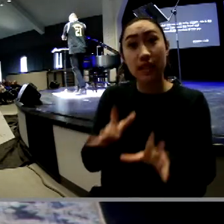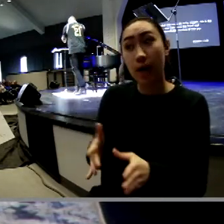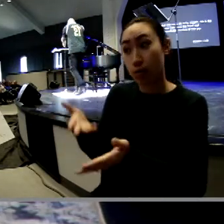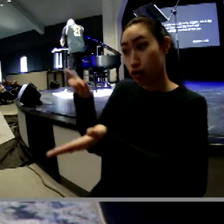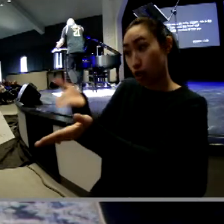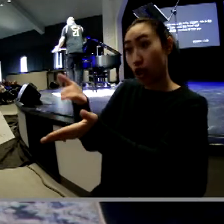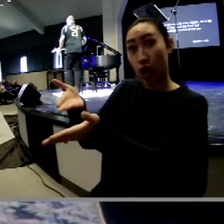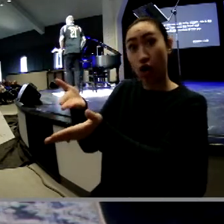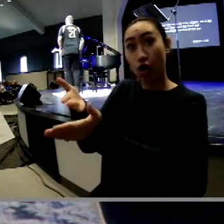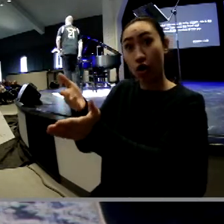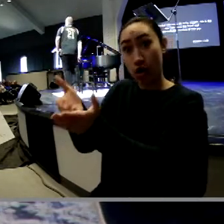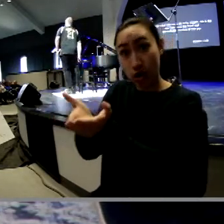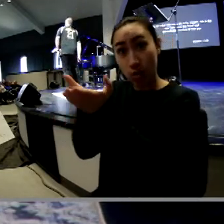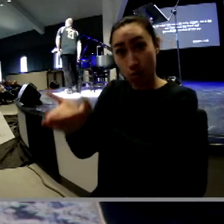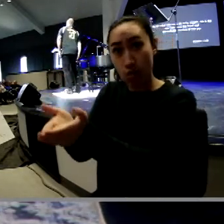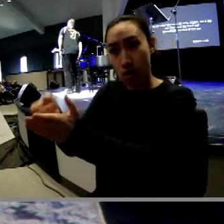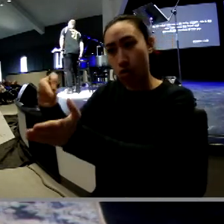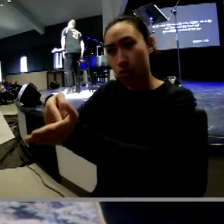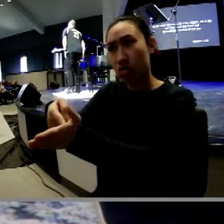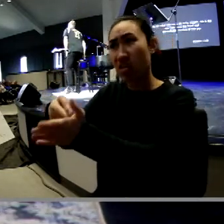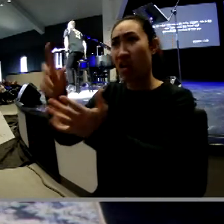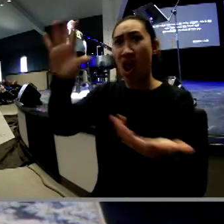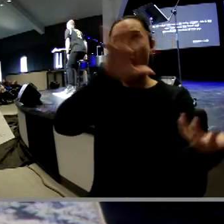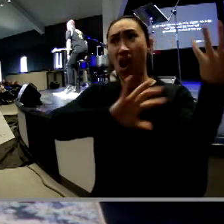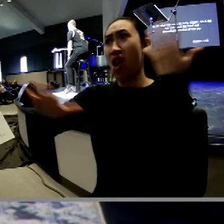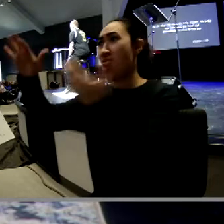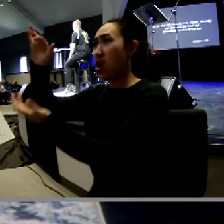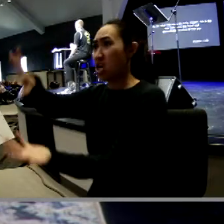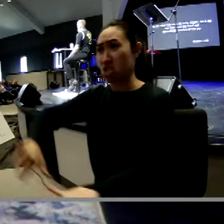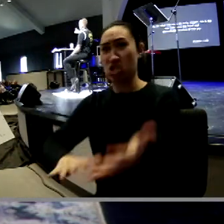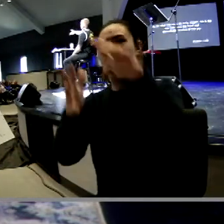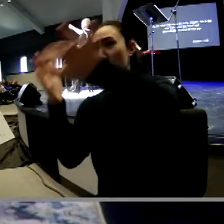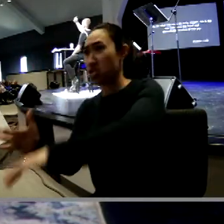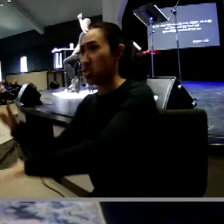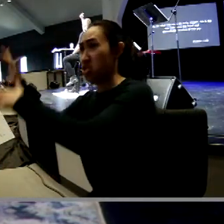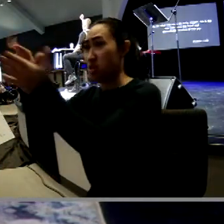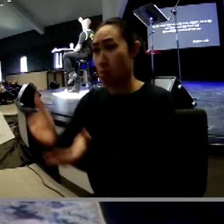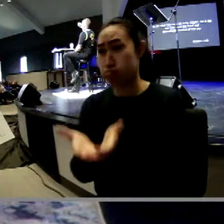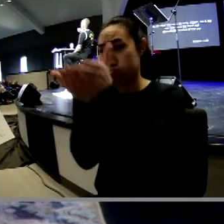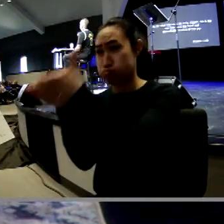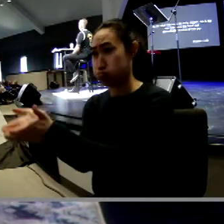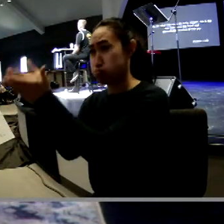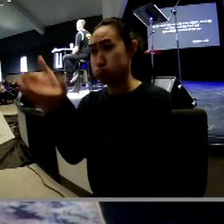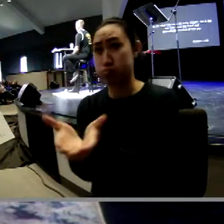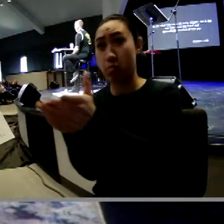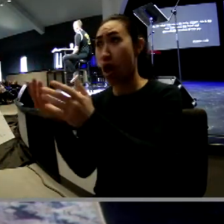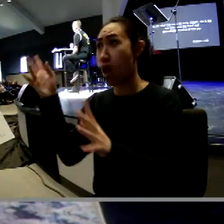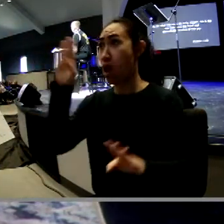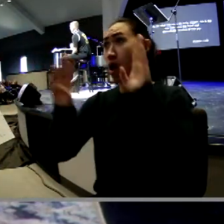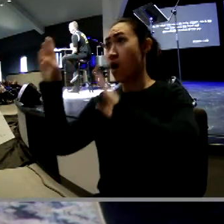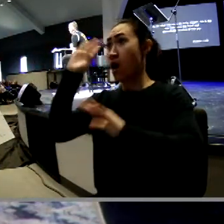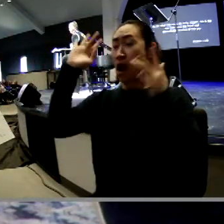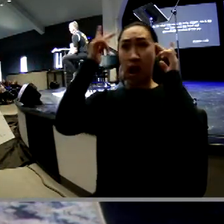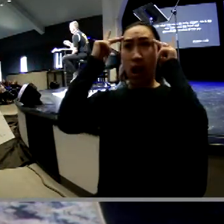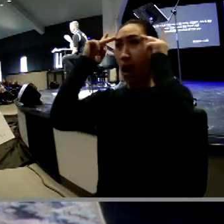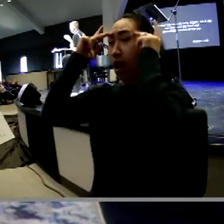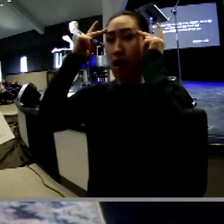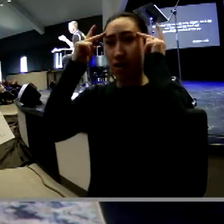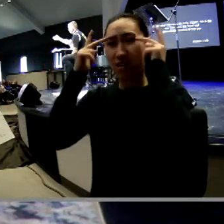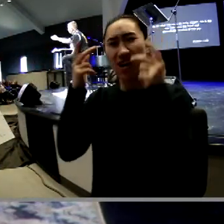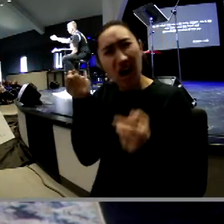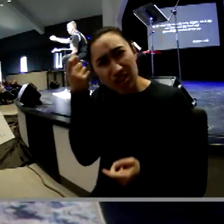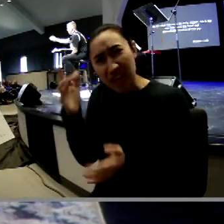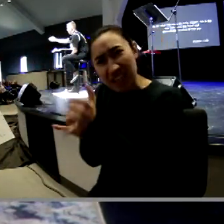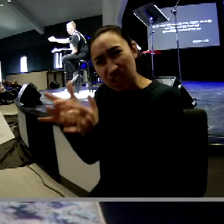persecution, in that trouble. And you expect God just to come in and swoop you out of it. He doesn't do that. You know what he does? He gets